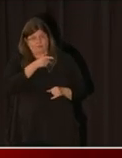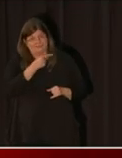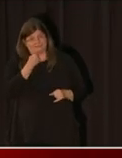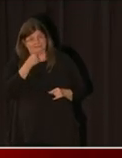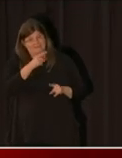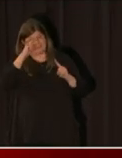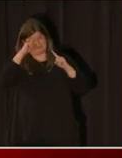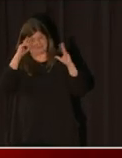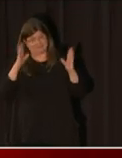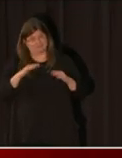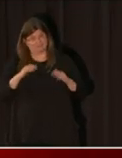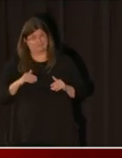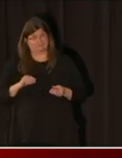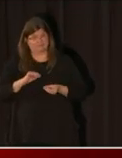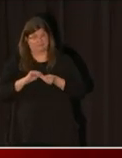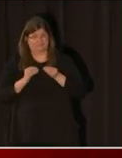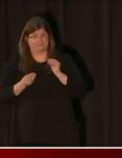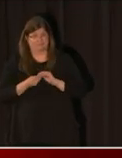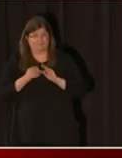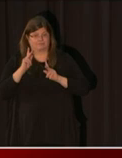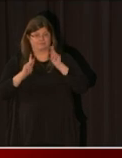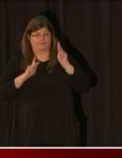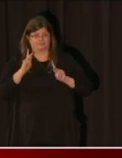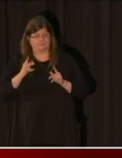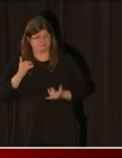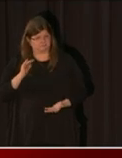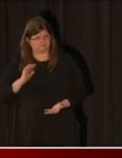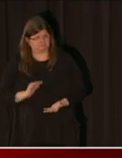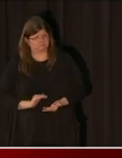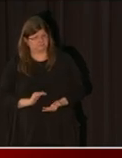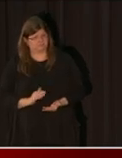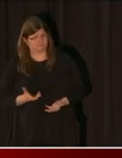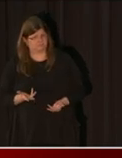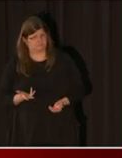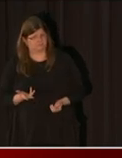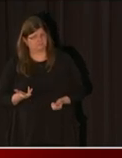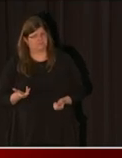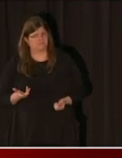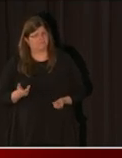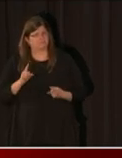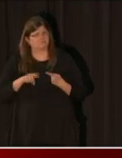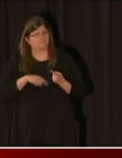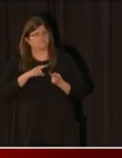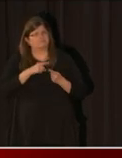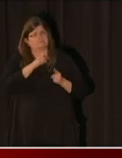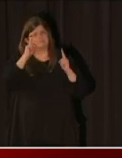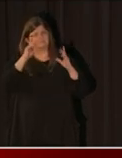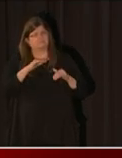that? When were you originally expecting hospitals to hit their peak and enter surge?